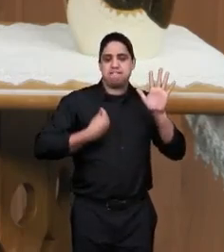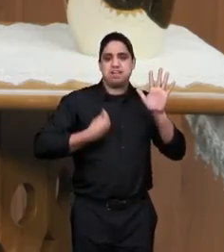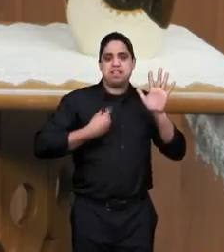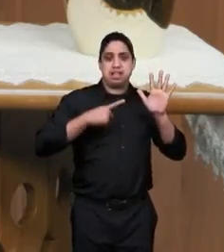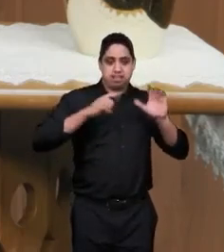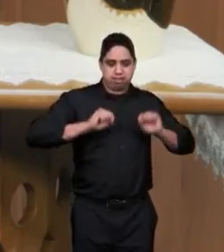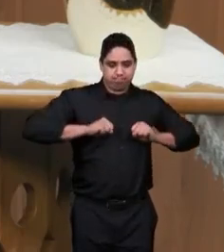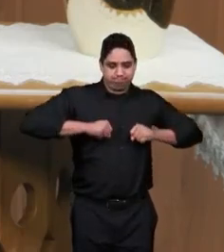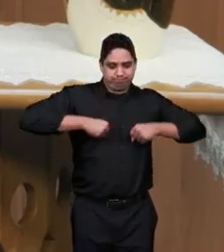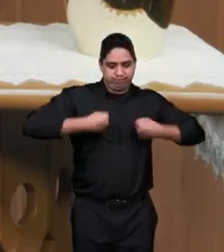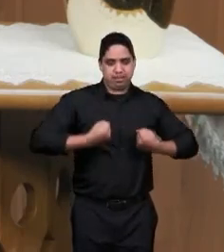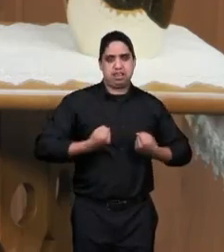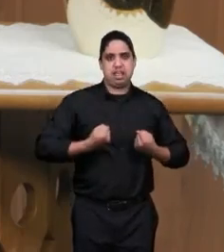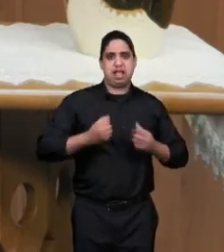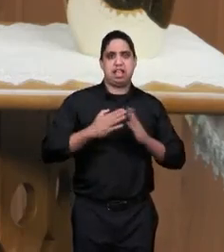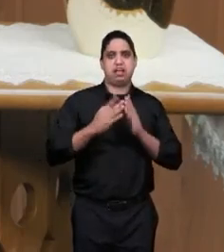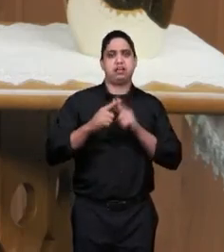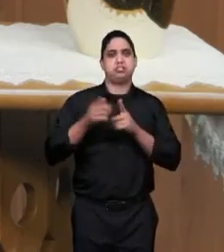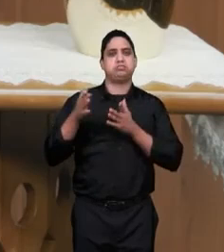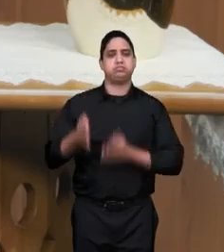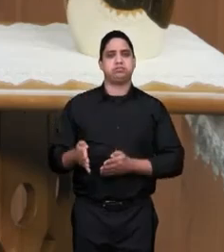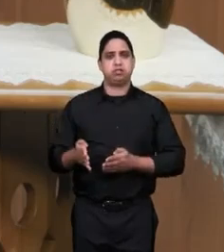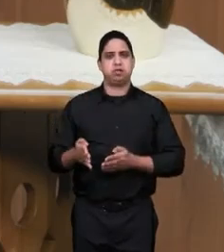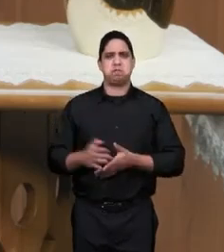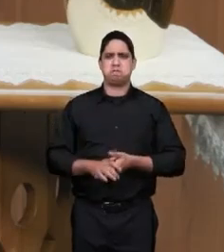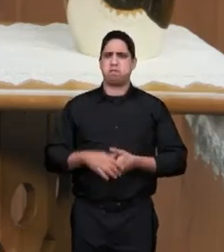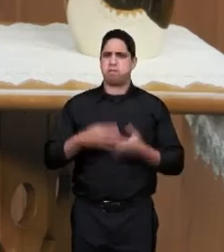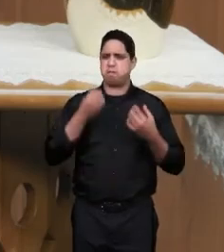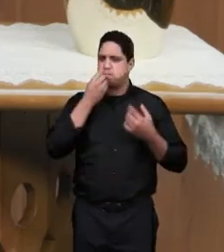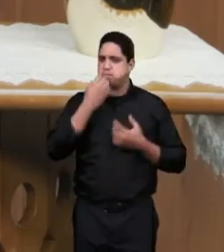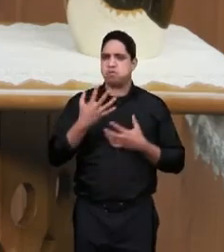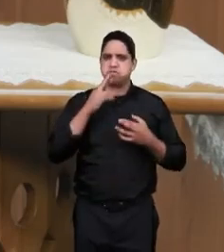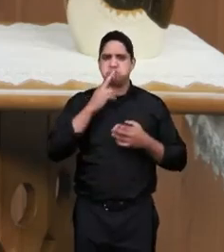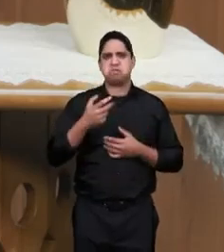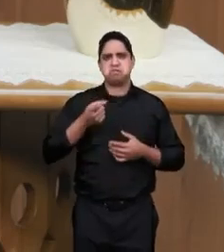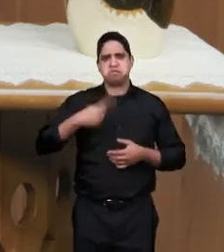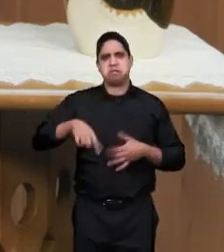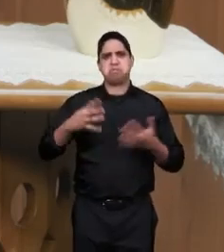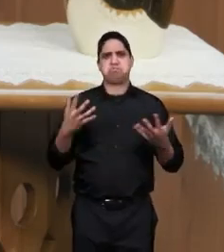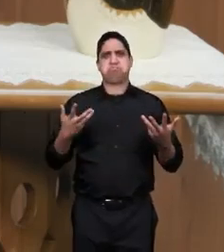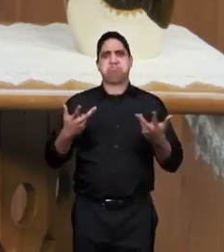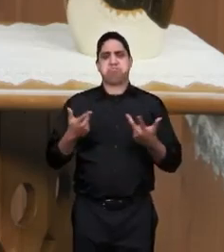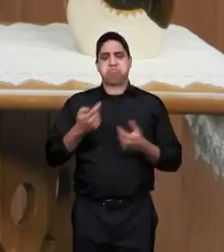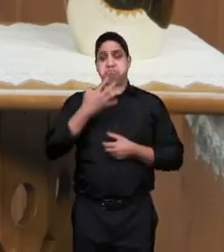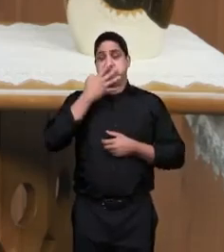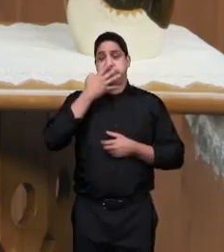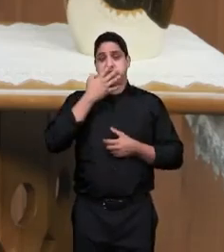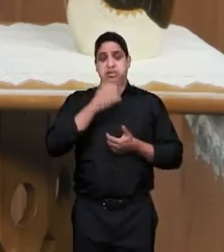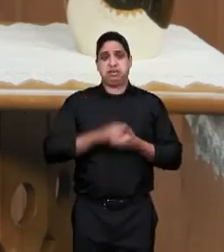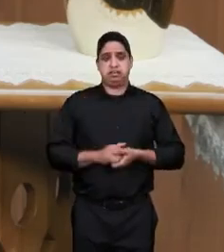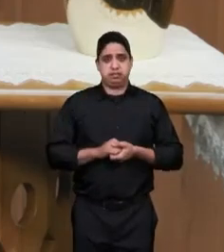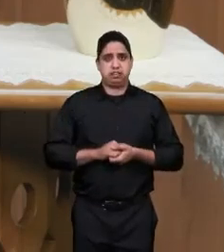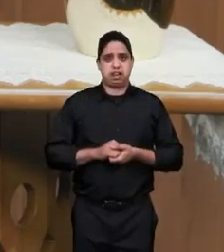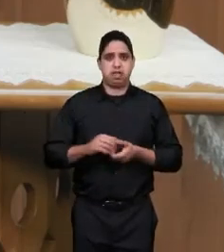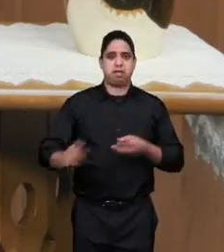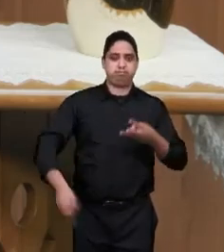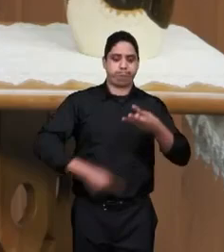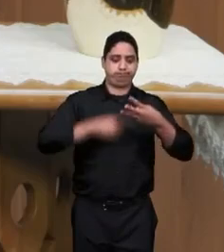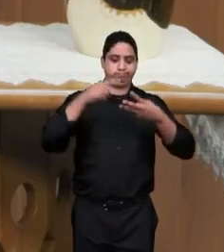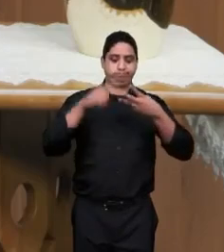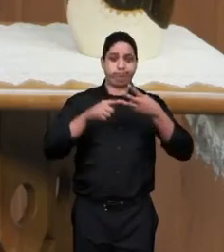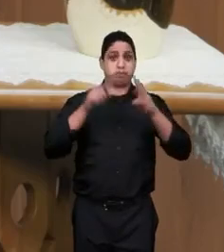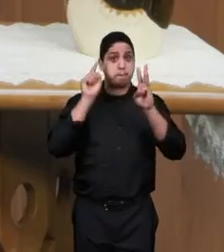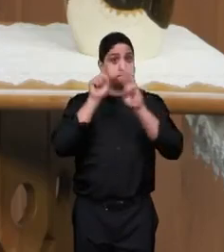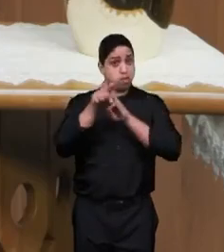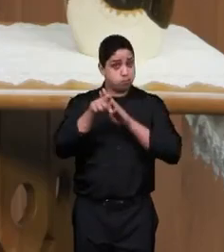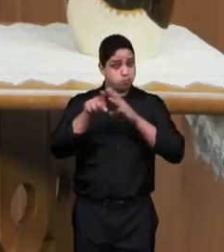of Christ that is the faithful church. Very good. This is an answer. Now we are going to our third